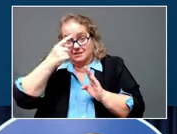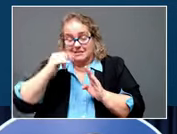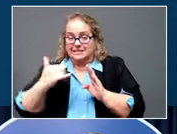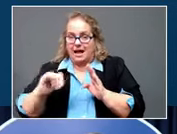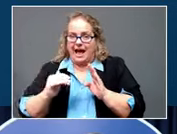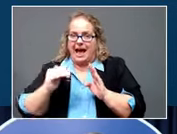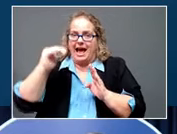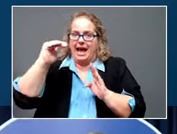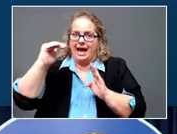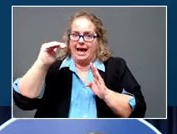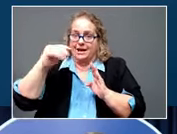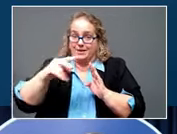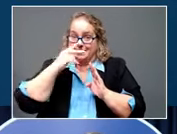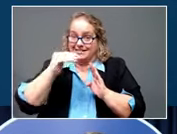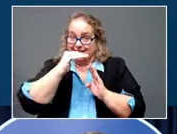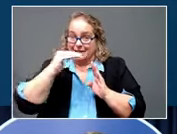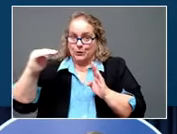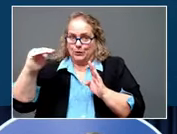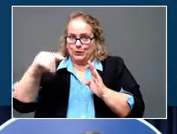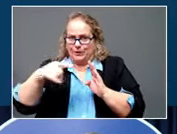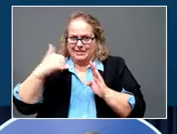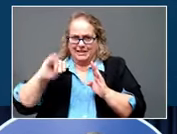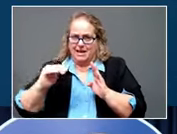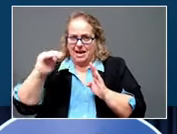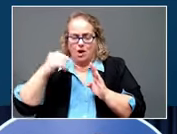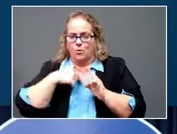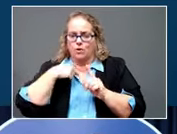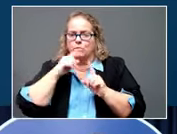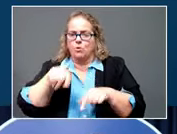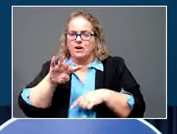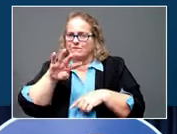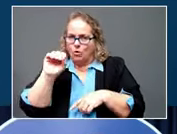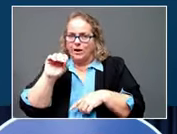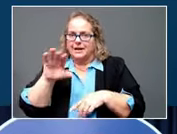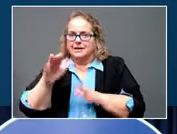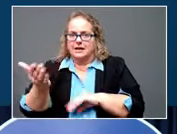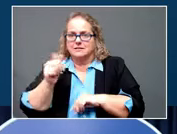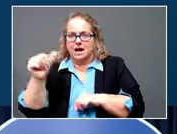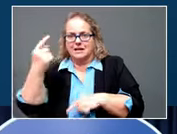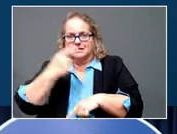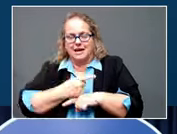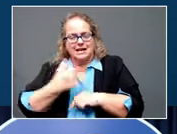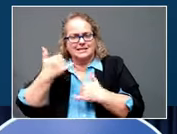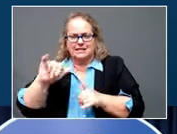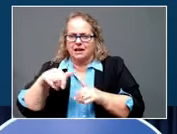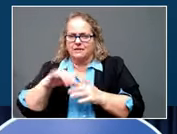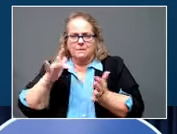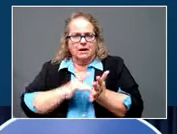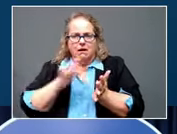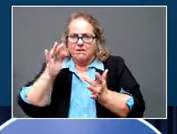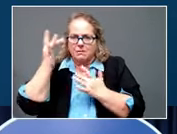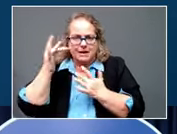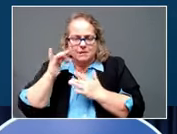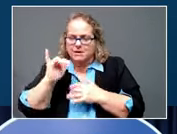very tough place. We're reporting, 40 deaths a day. So still in the midst of a pandemic that is